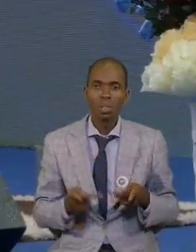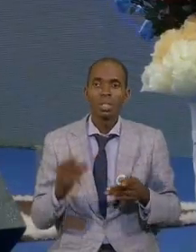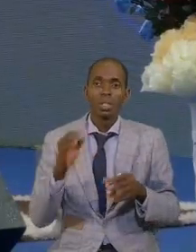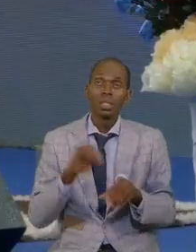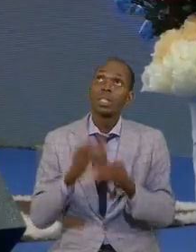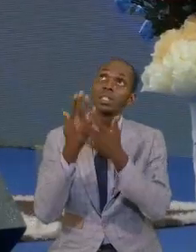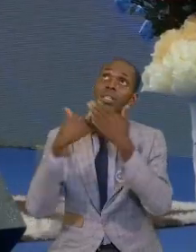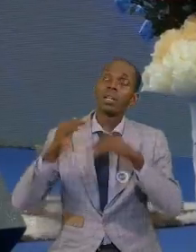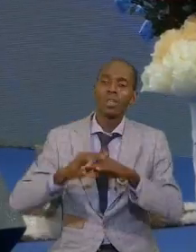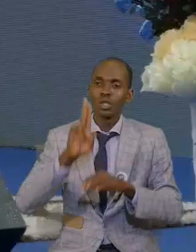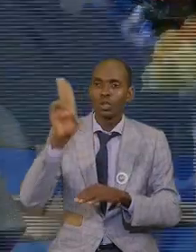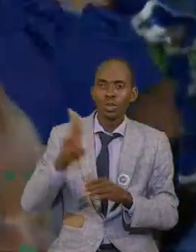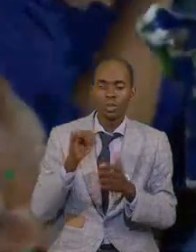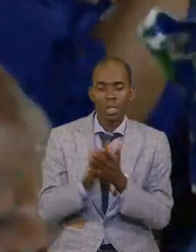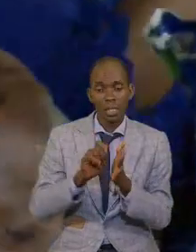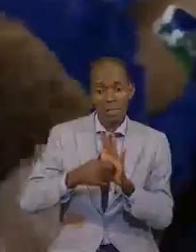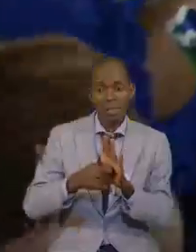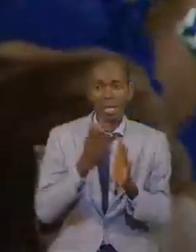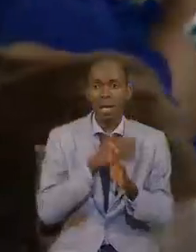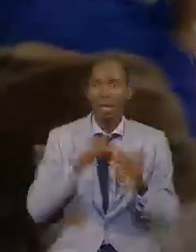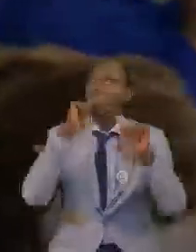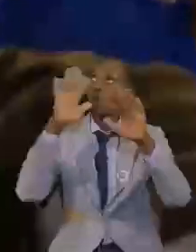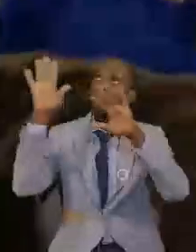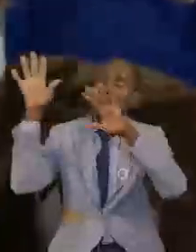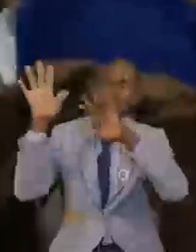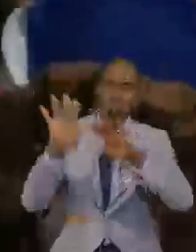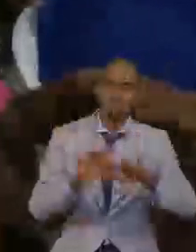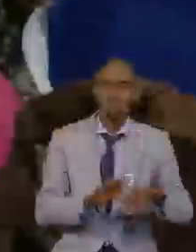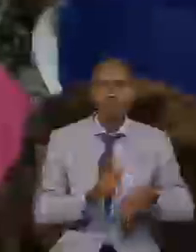and blessings come upon your life.